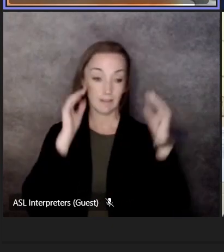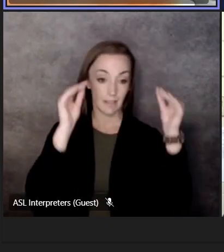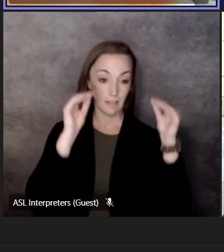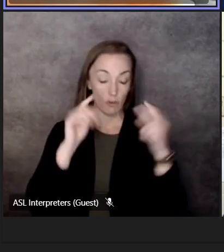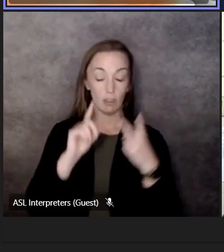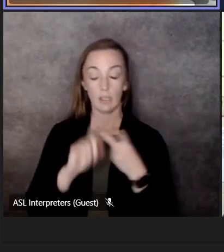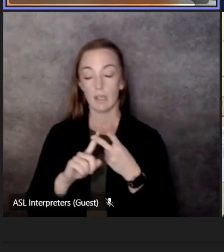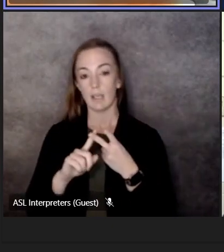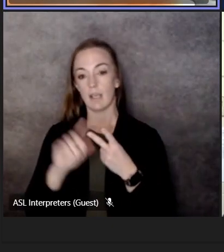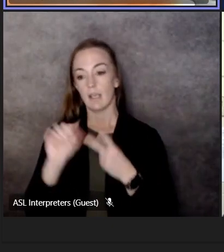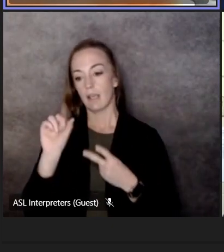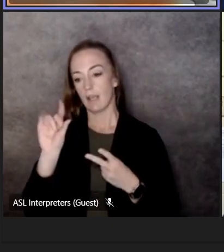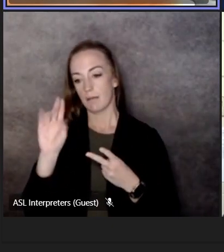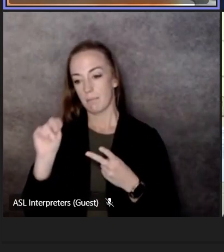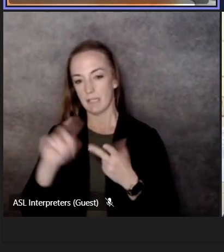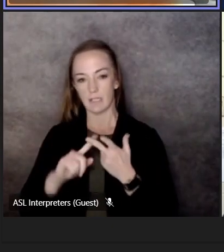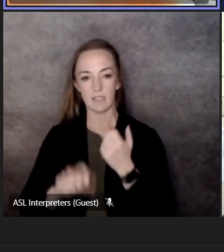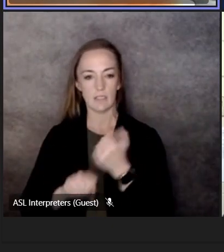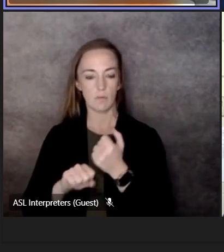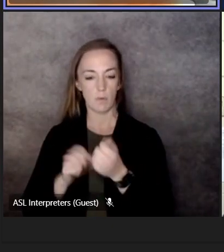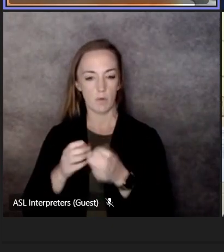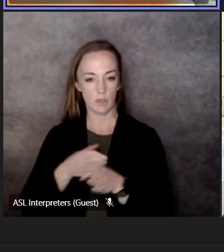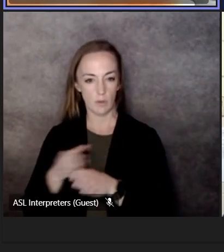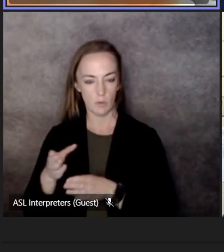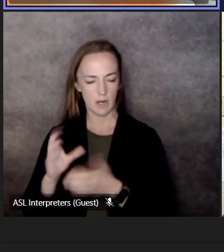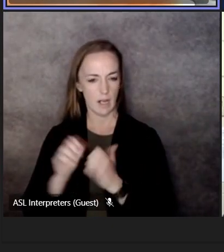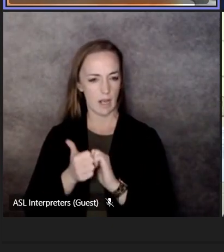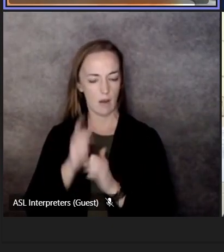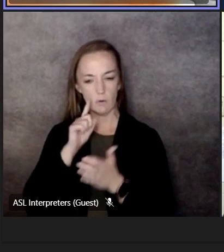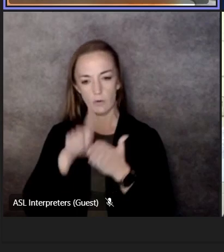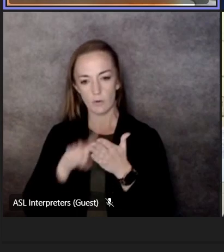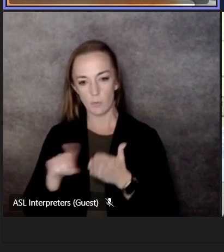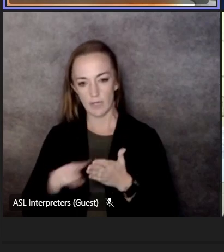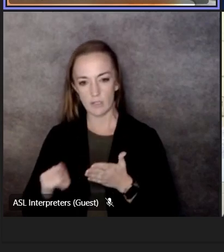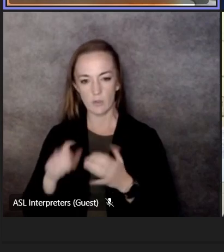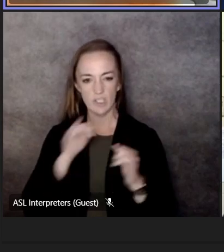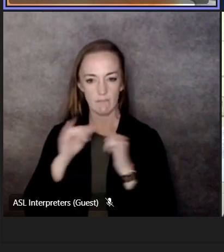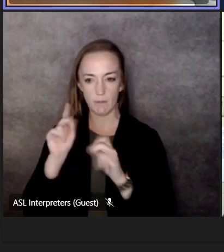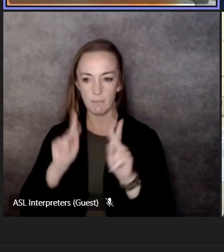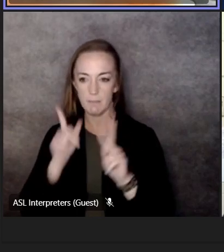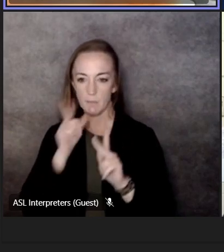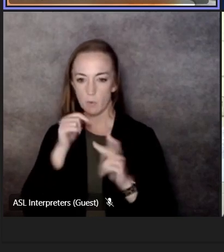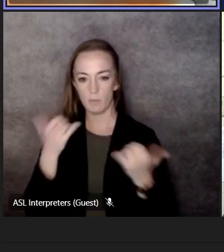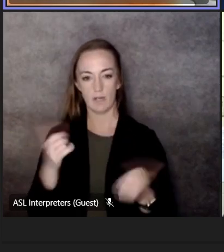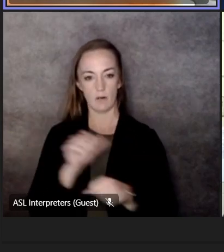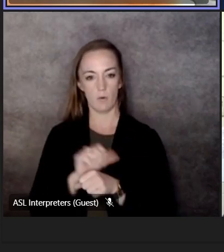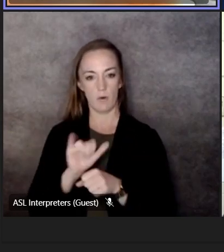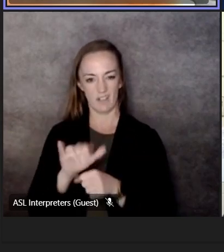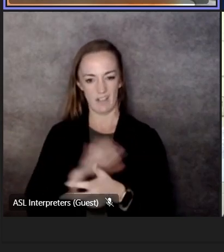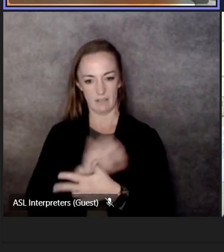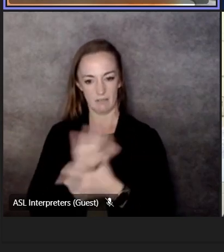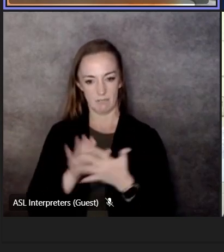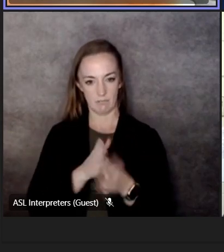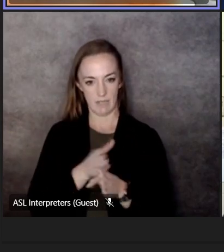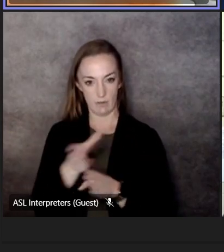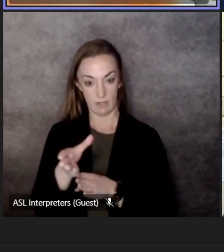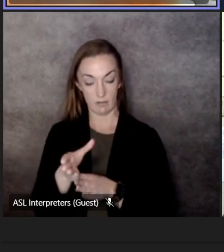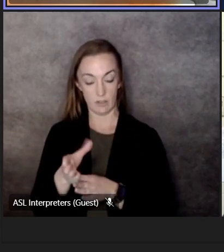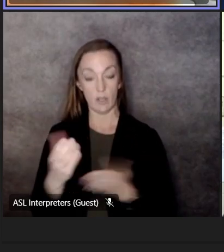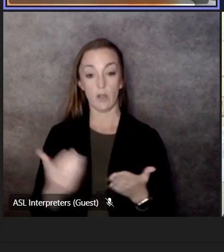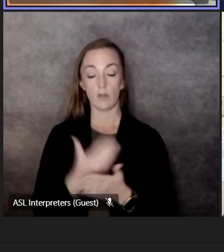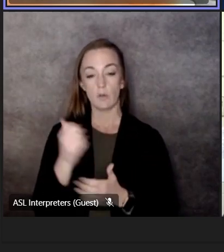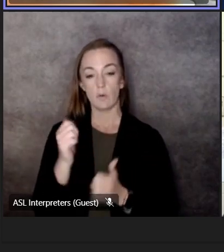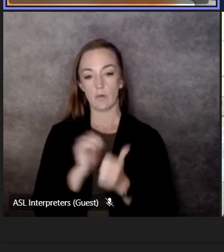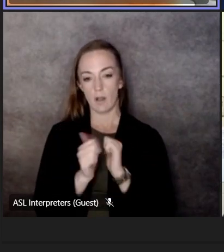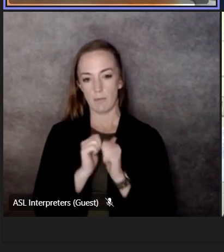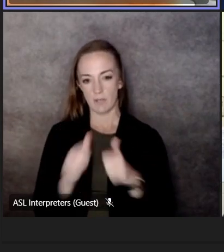and support careers through research and interviewing persons currently employed in those areas. A new competition offered this year